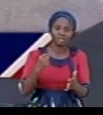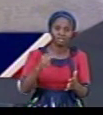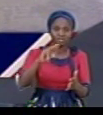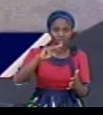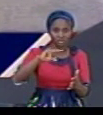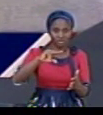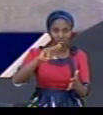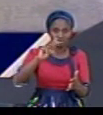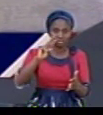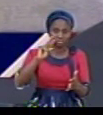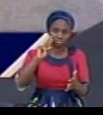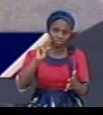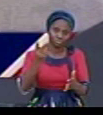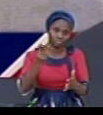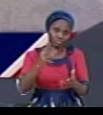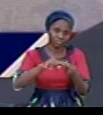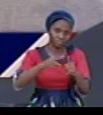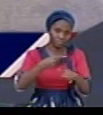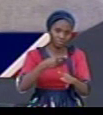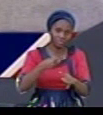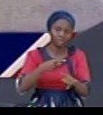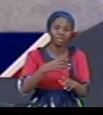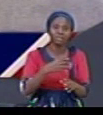and Zophar the